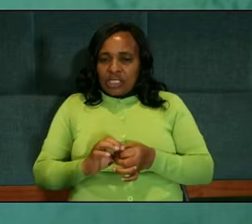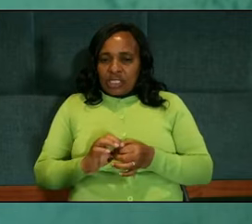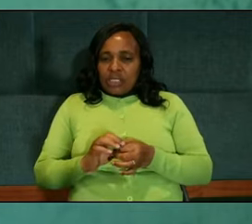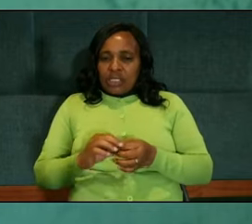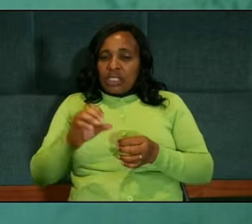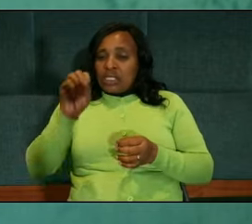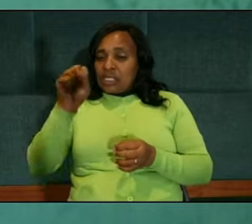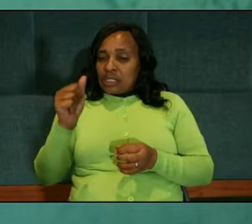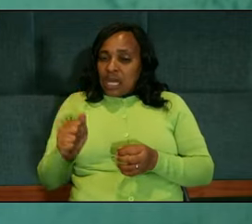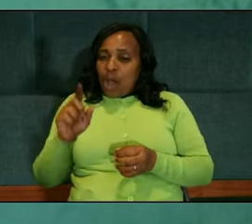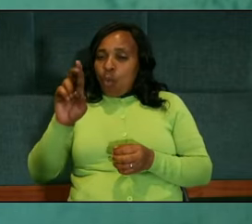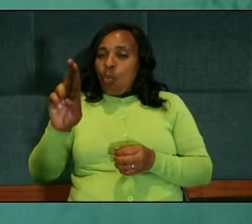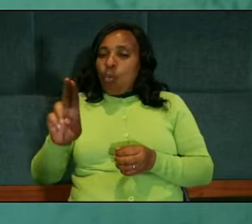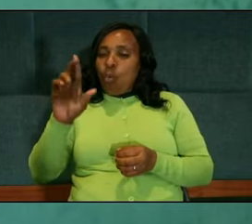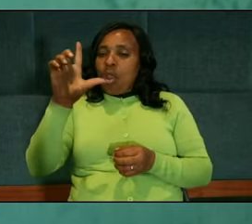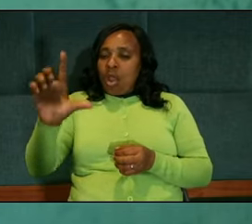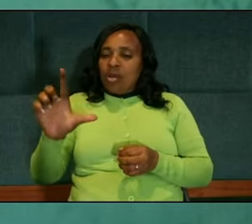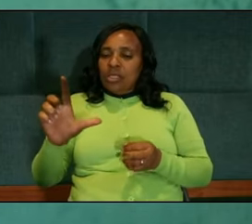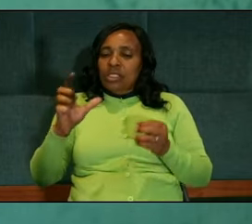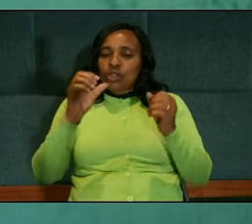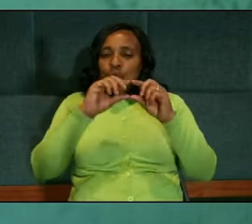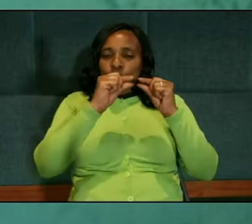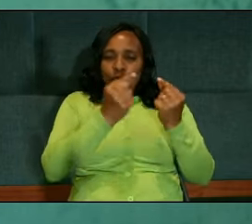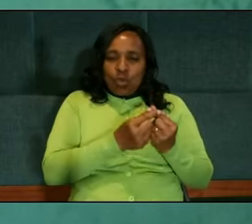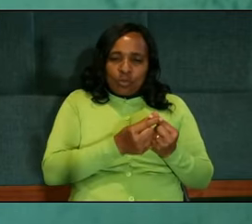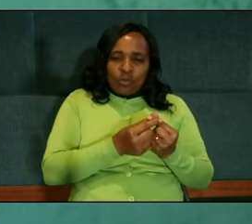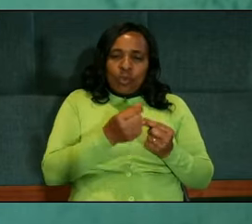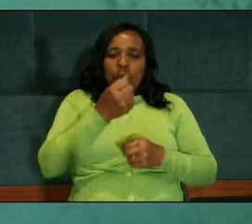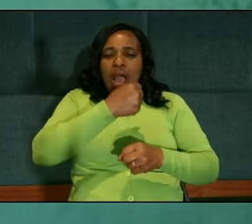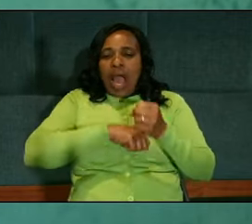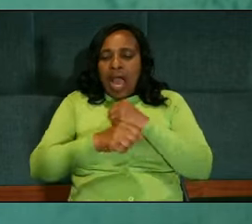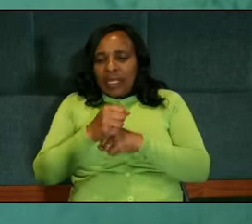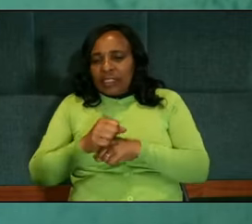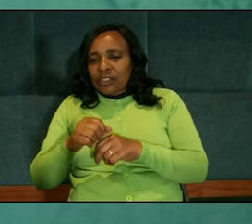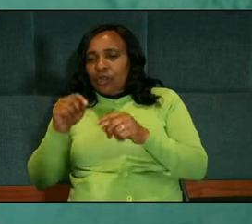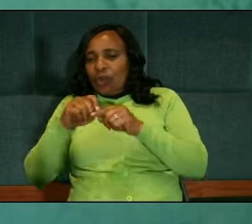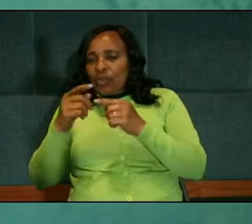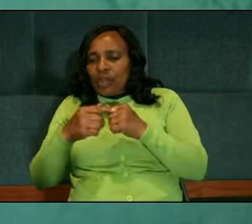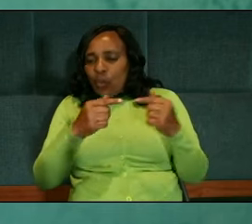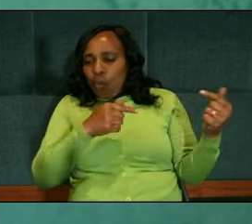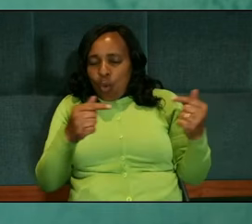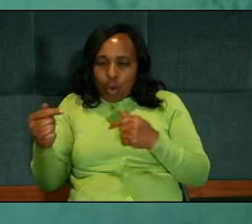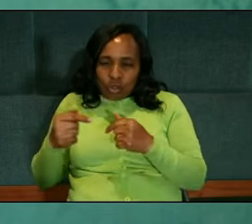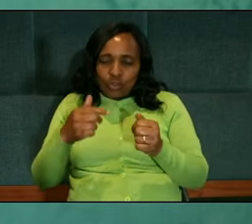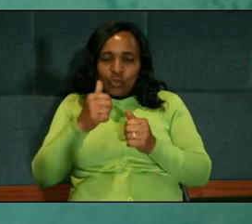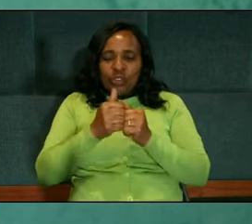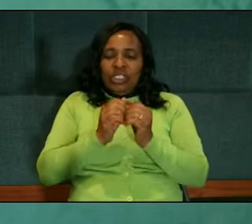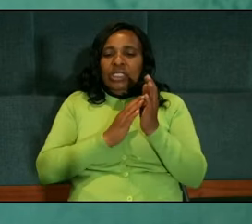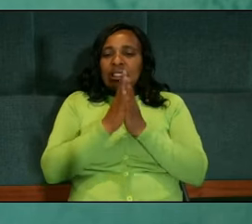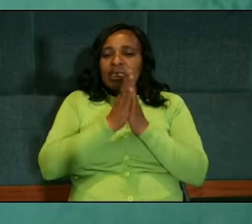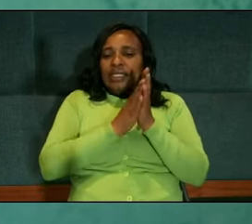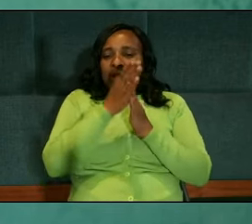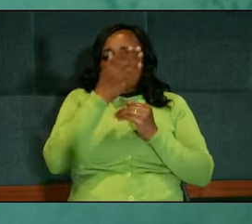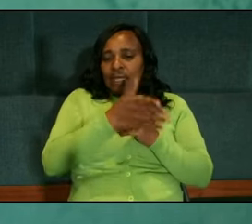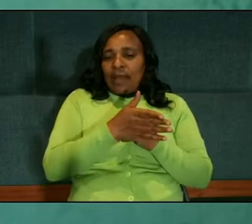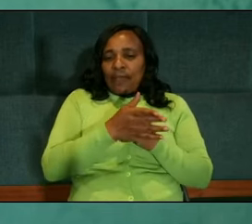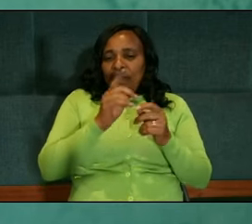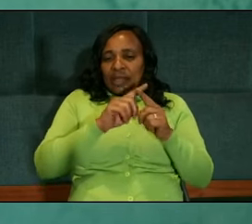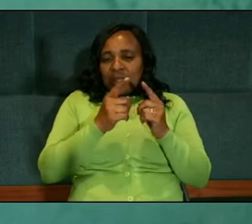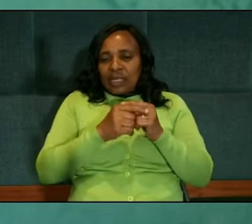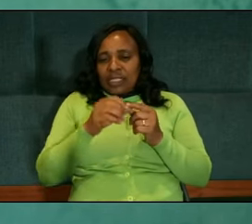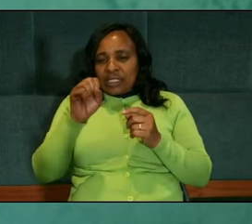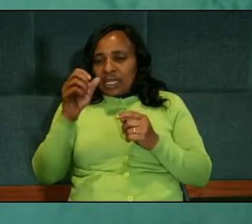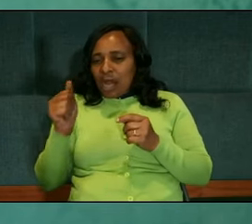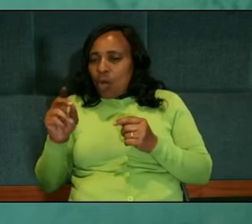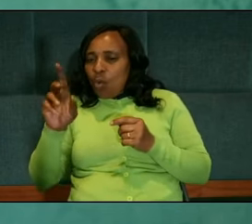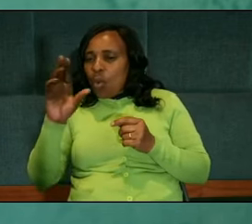group, and he was now active in politics, let's say in the wars that were going on. He was very close to Saul when it comes to war politics.